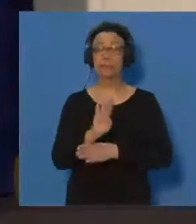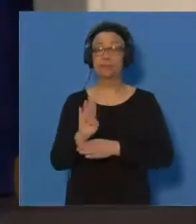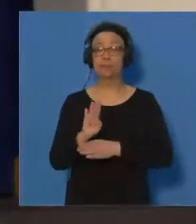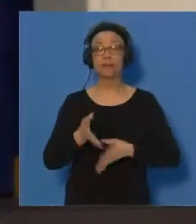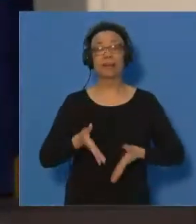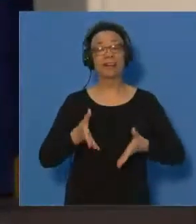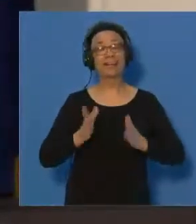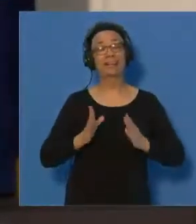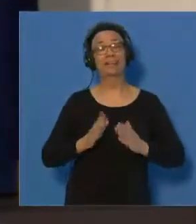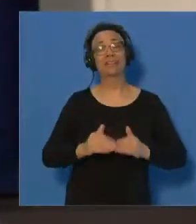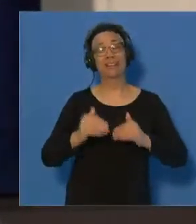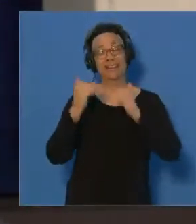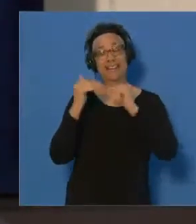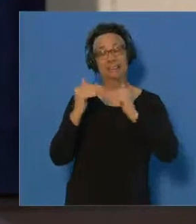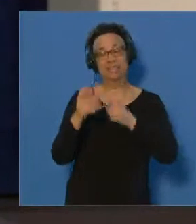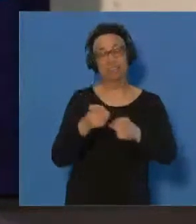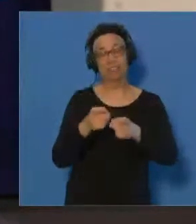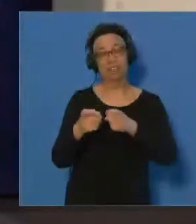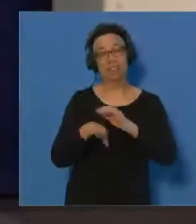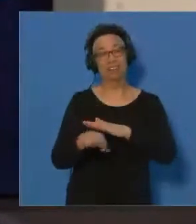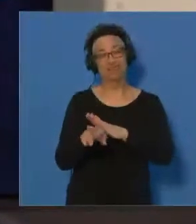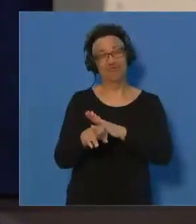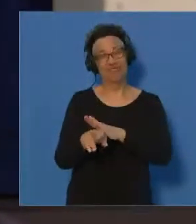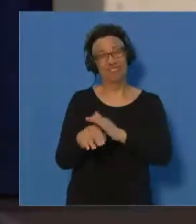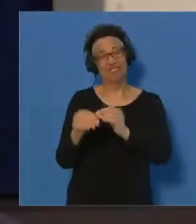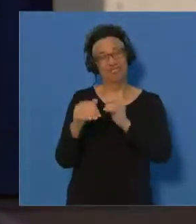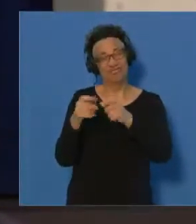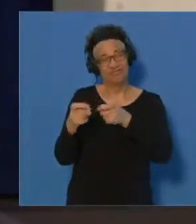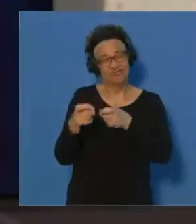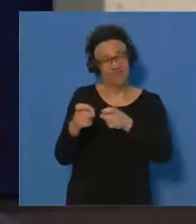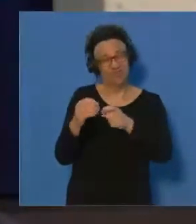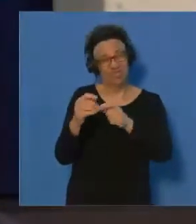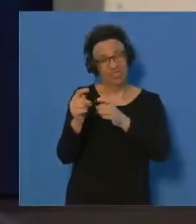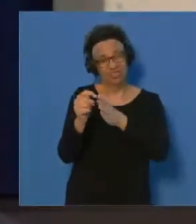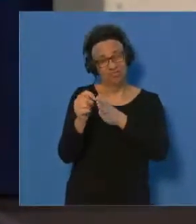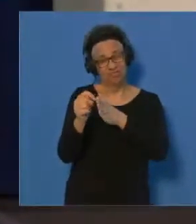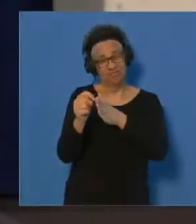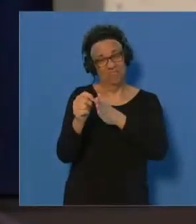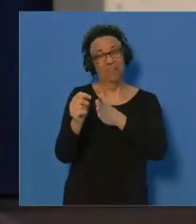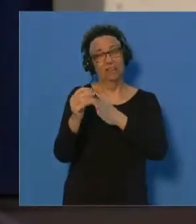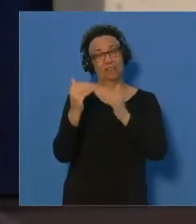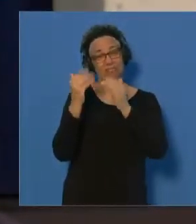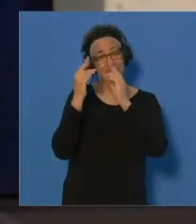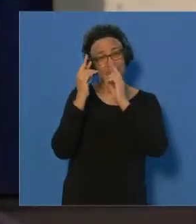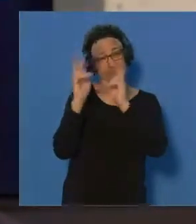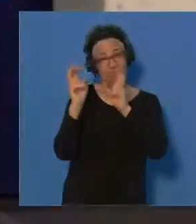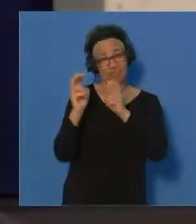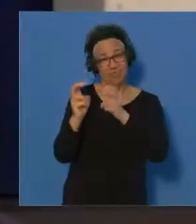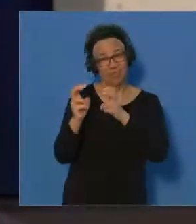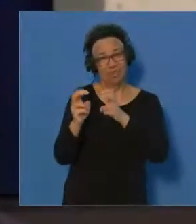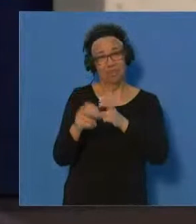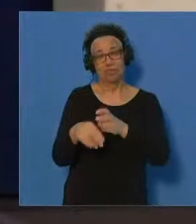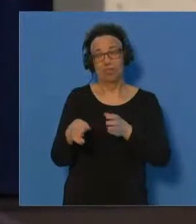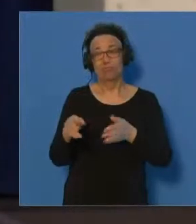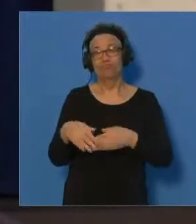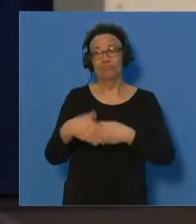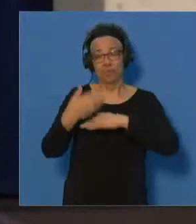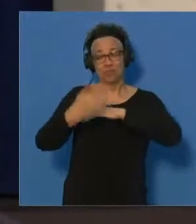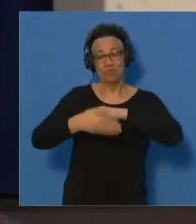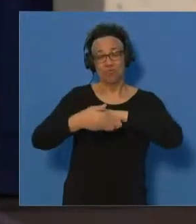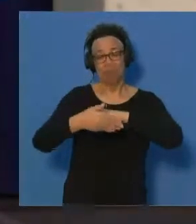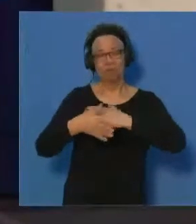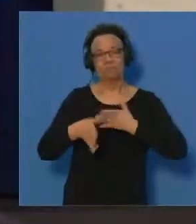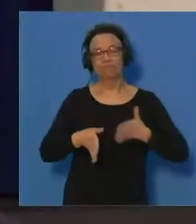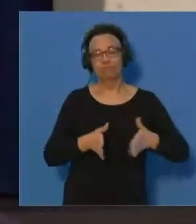limited operation under very restrictive terms to be specified, including roadside sales by a